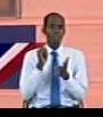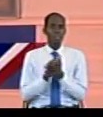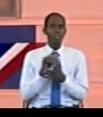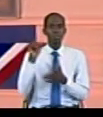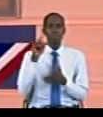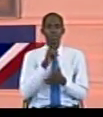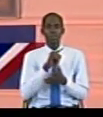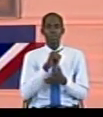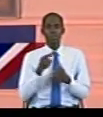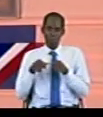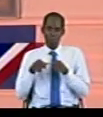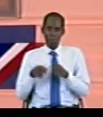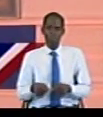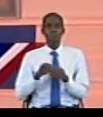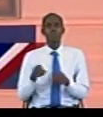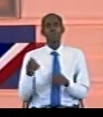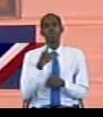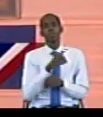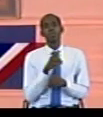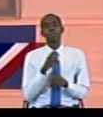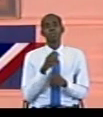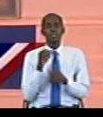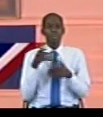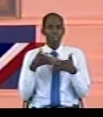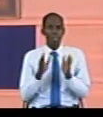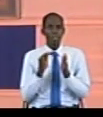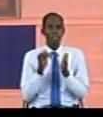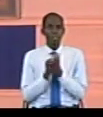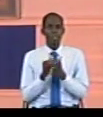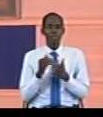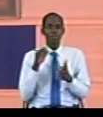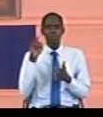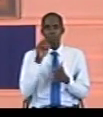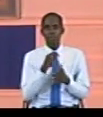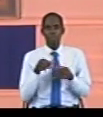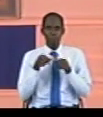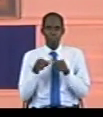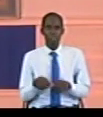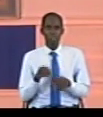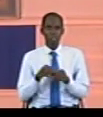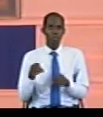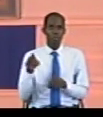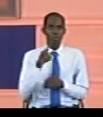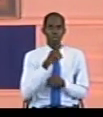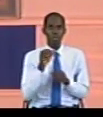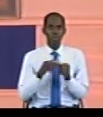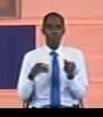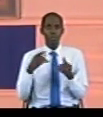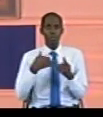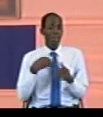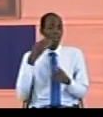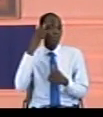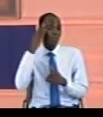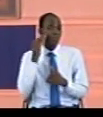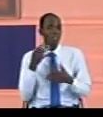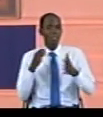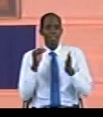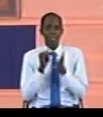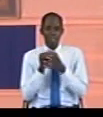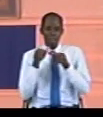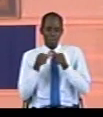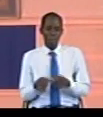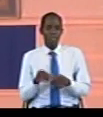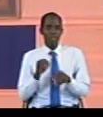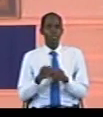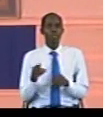you. Everything you are learning, let that therefore abide in you. Everything you have experienced, let that therefore abide